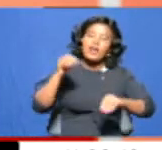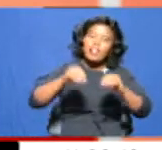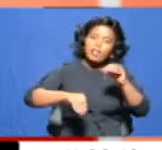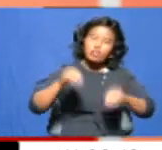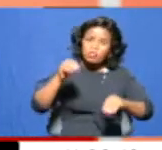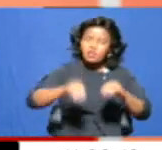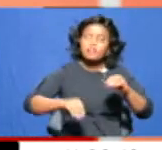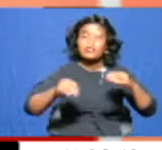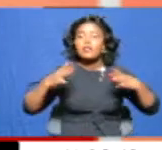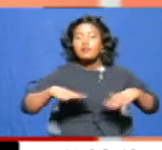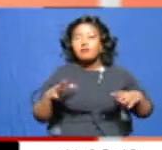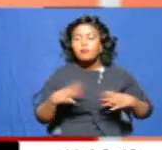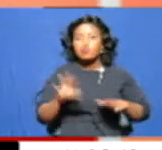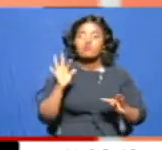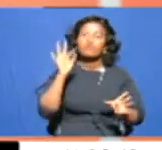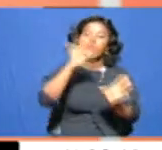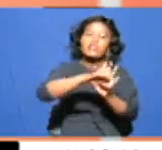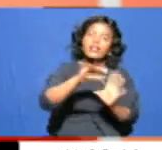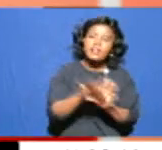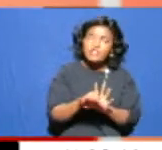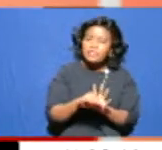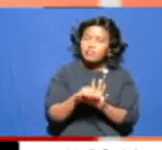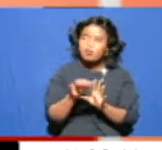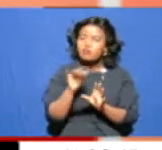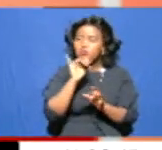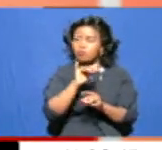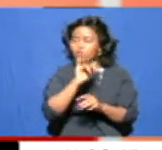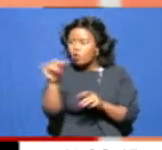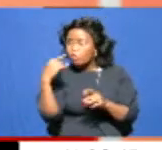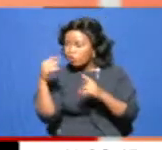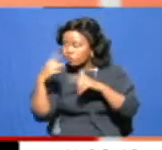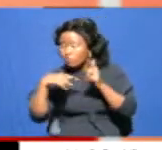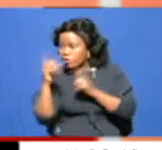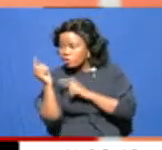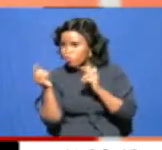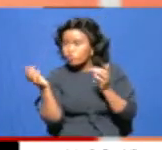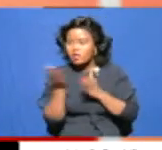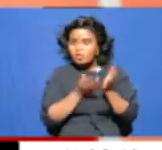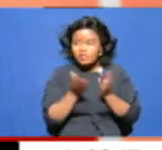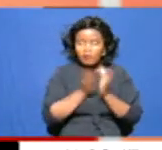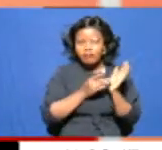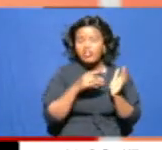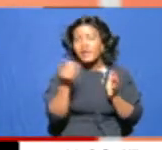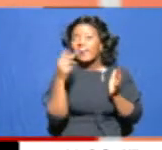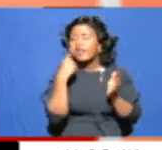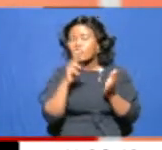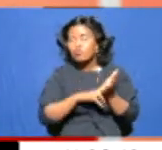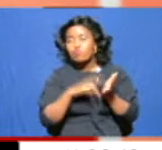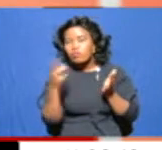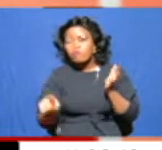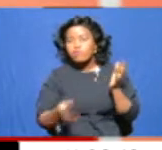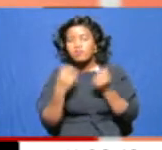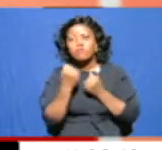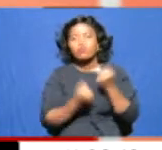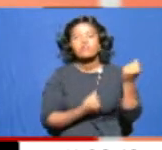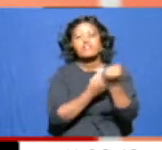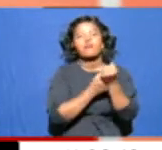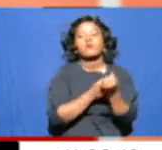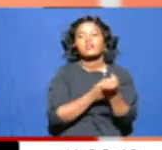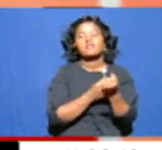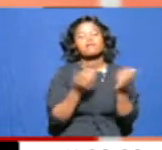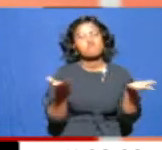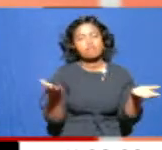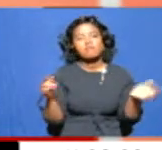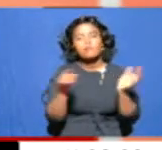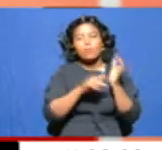be ready to serve very well, those who will lose will be ready to serve and support those who will have done it. Mm-hmm. For us, we are looking forward